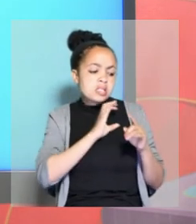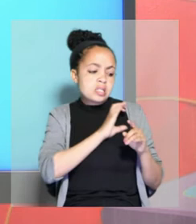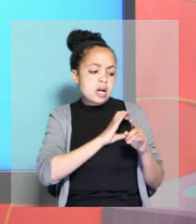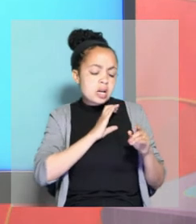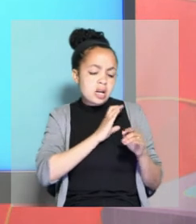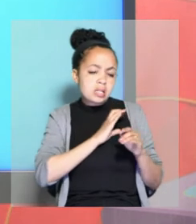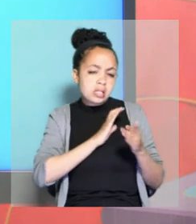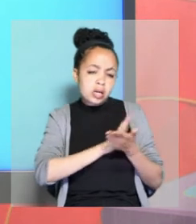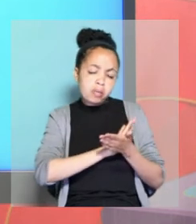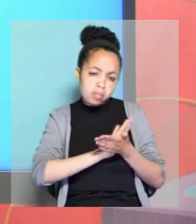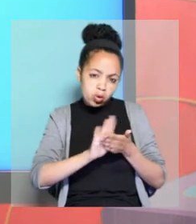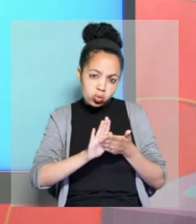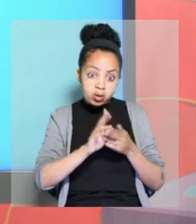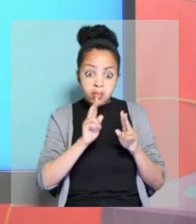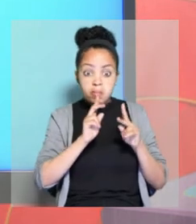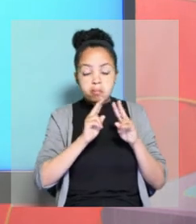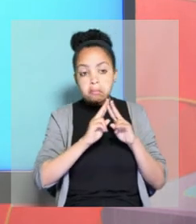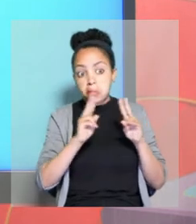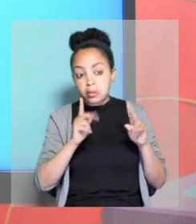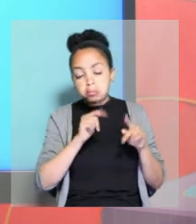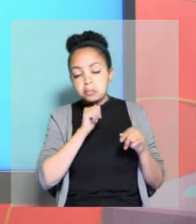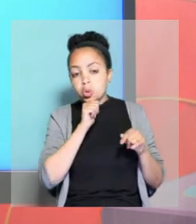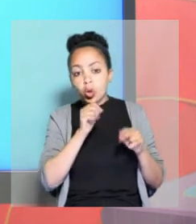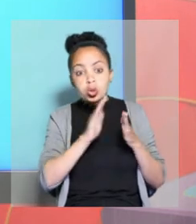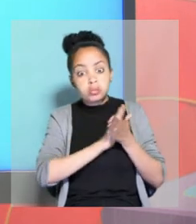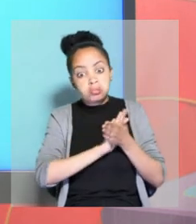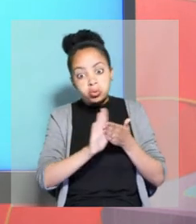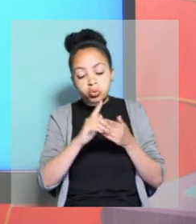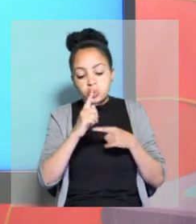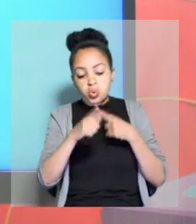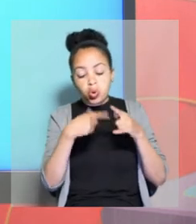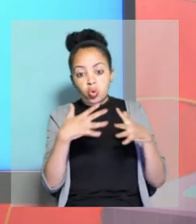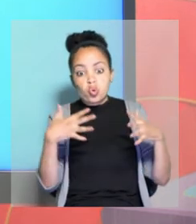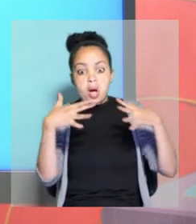is pure or not, but it is not pure. It is going to hybrid.